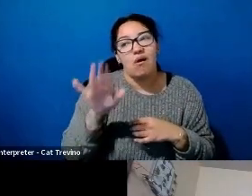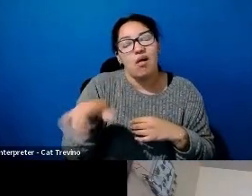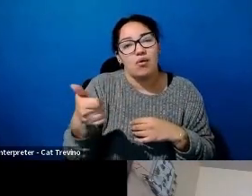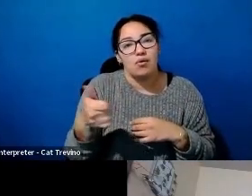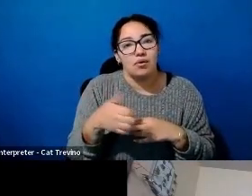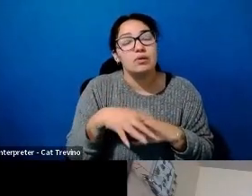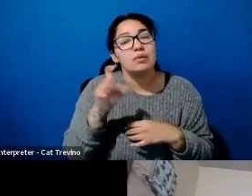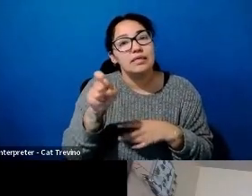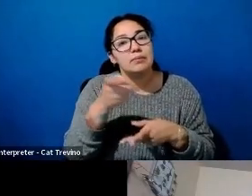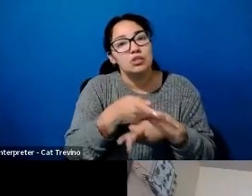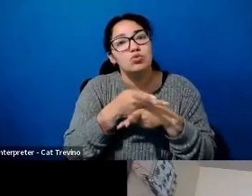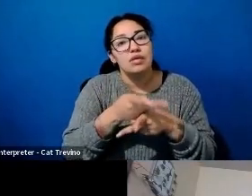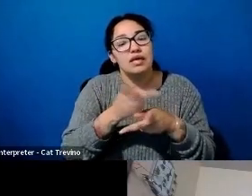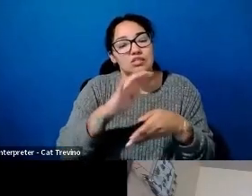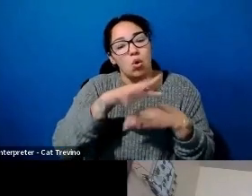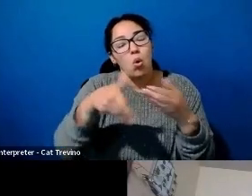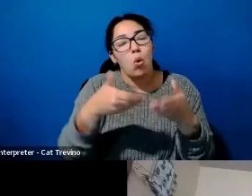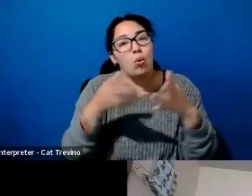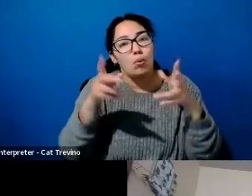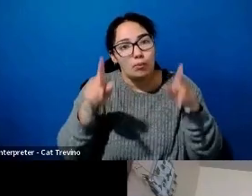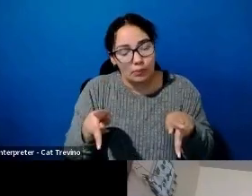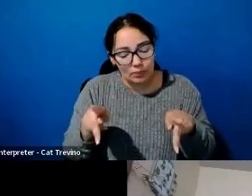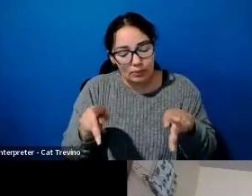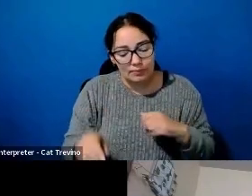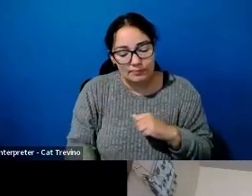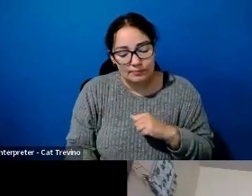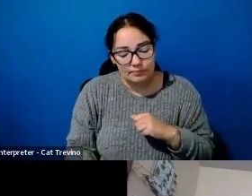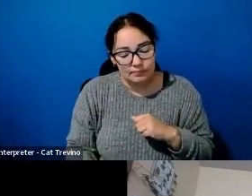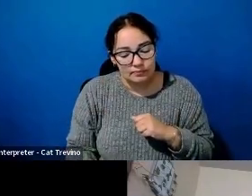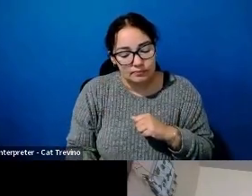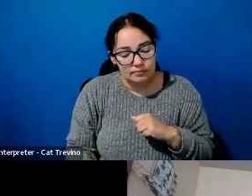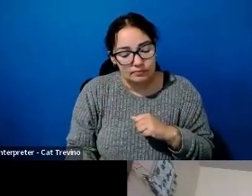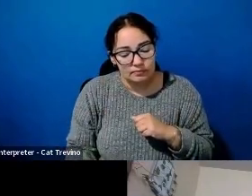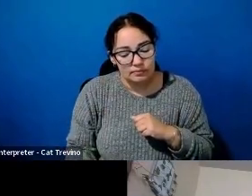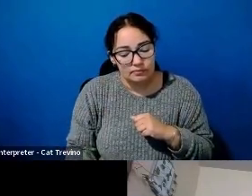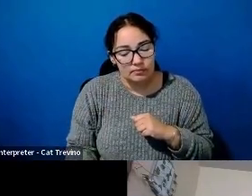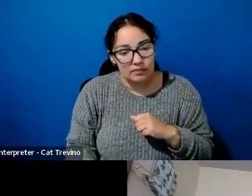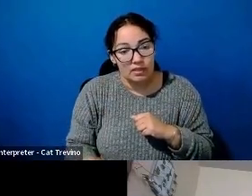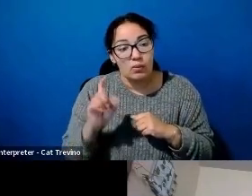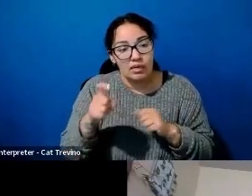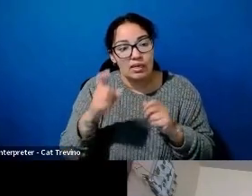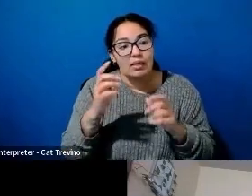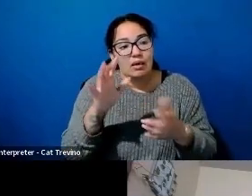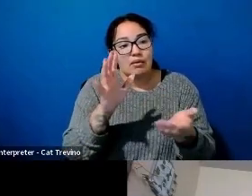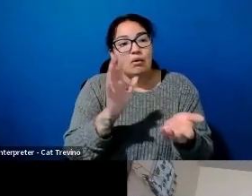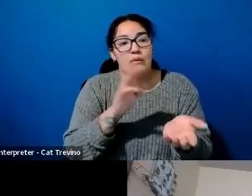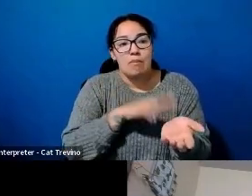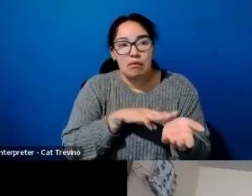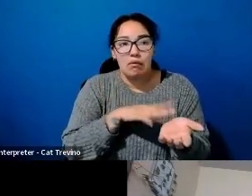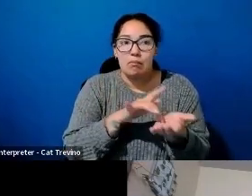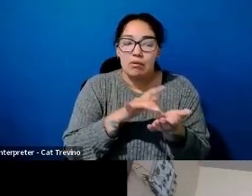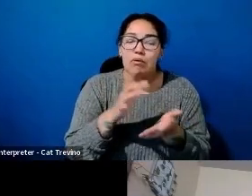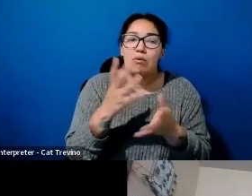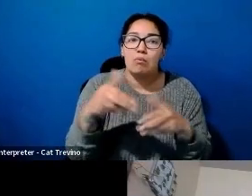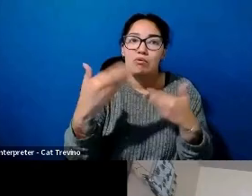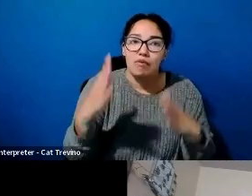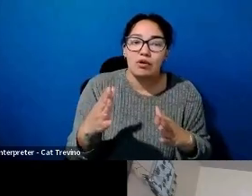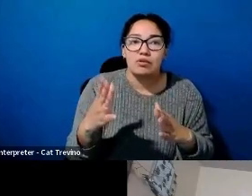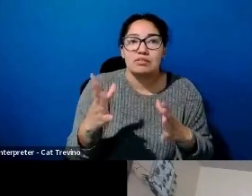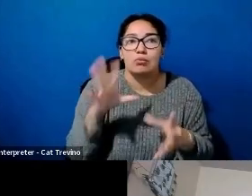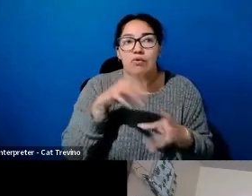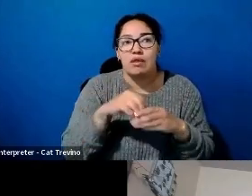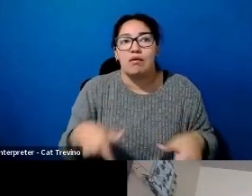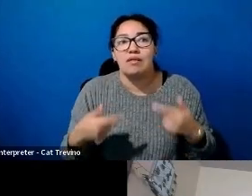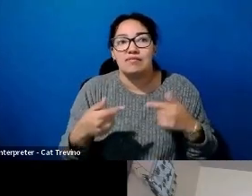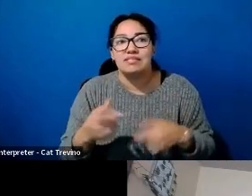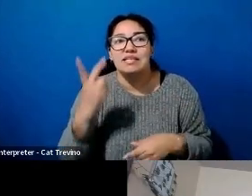to be treated as whole people. And we need medical providers in our lives who see that we're more than what